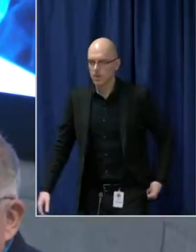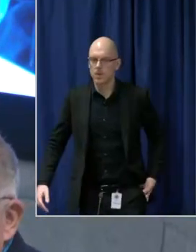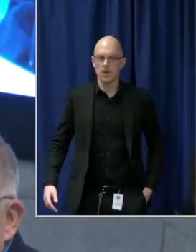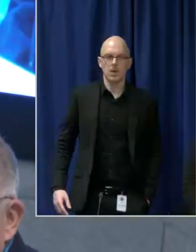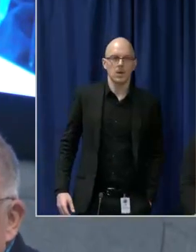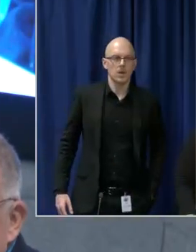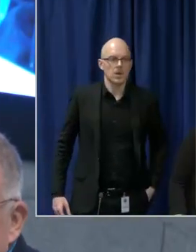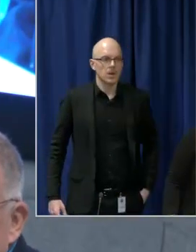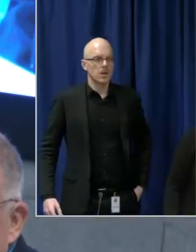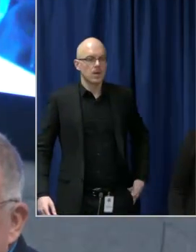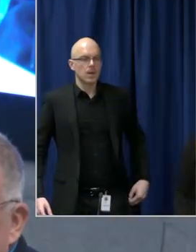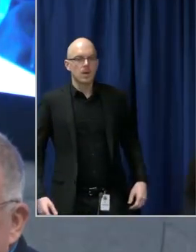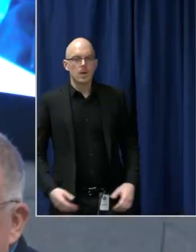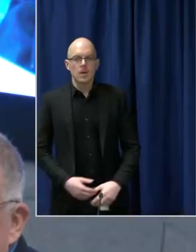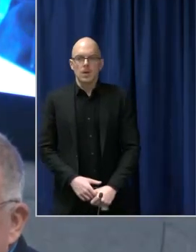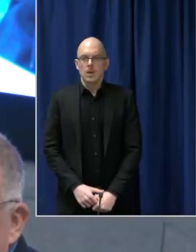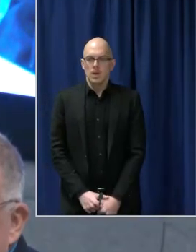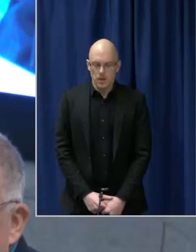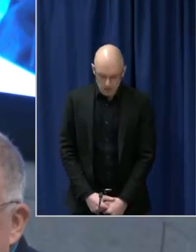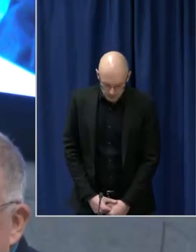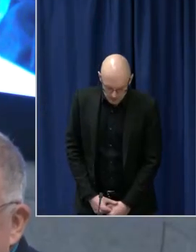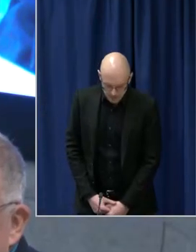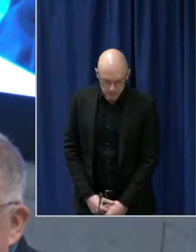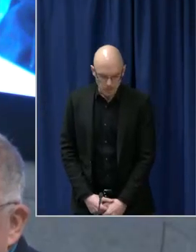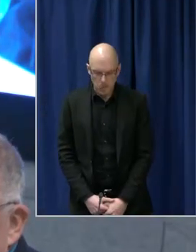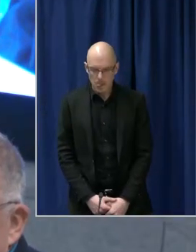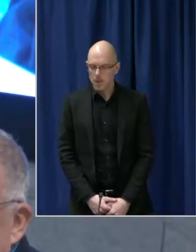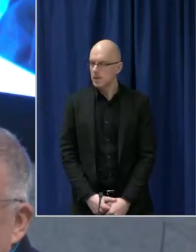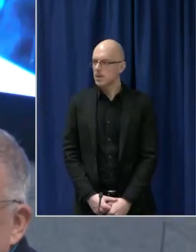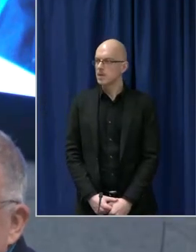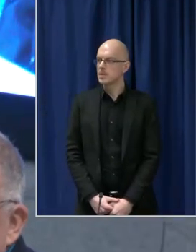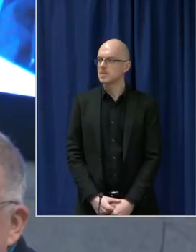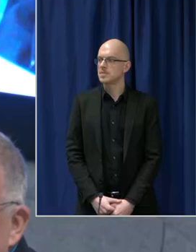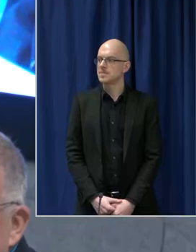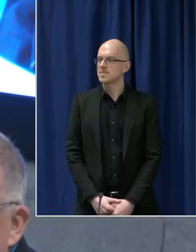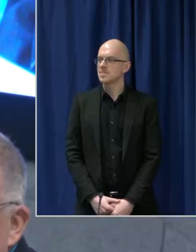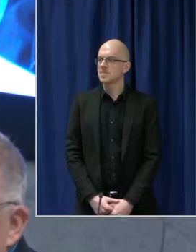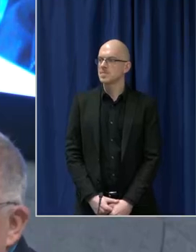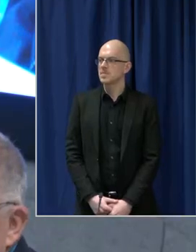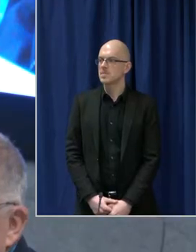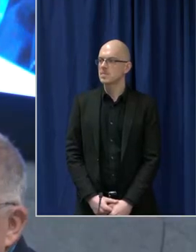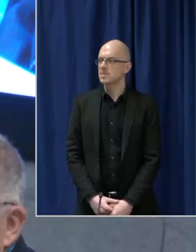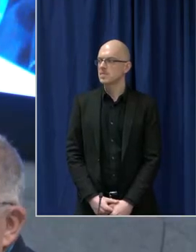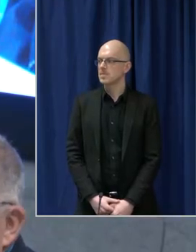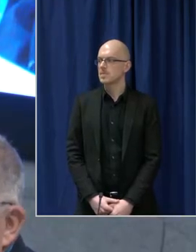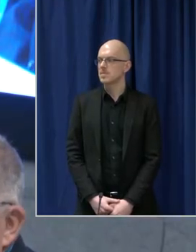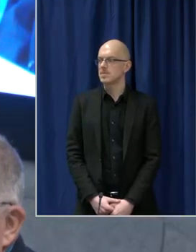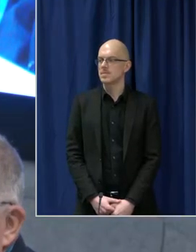If you have questions, don't forget to raise your tent and place it vertically on the table. I have Brianne.